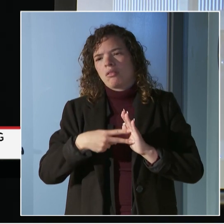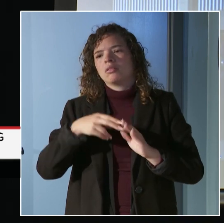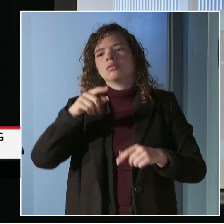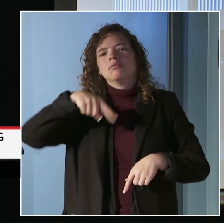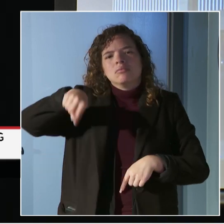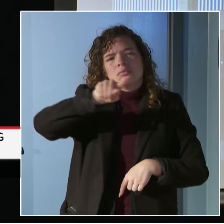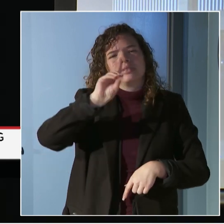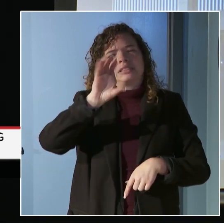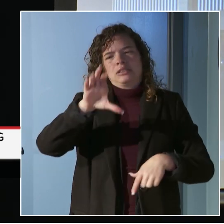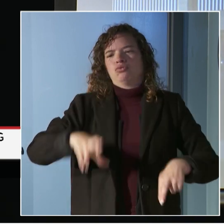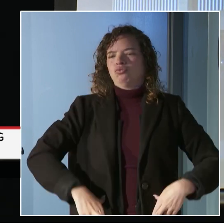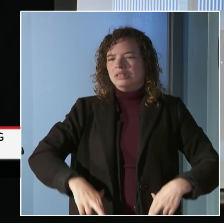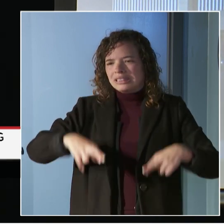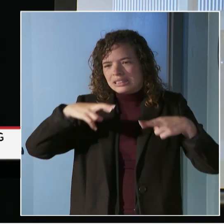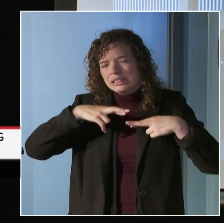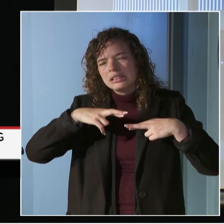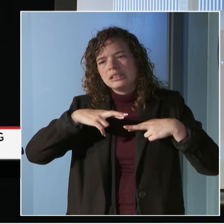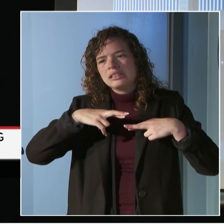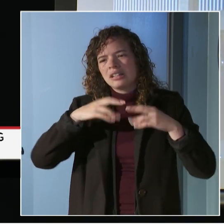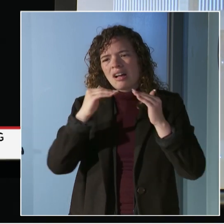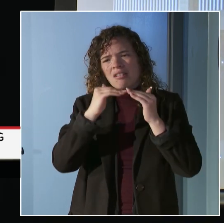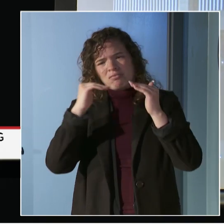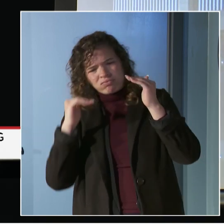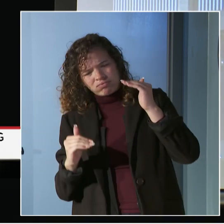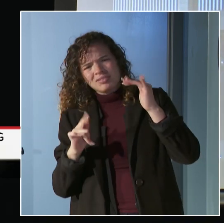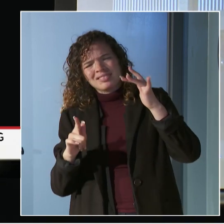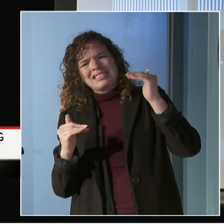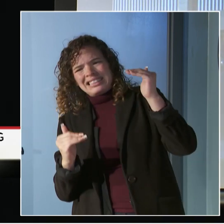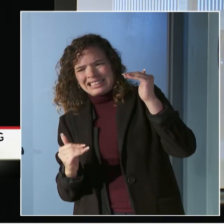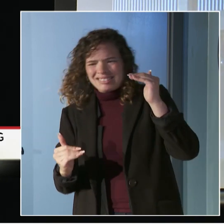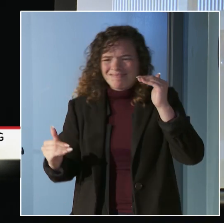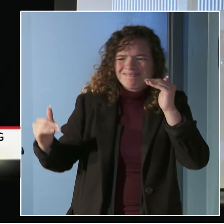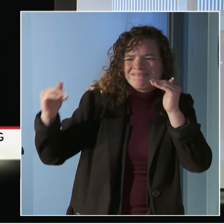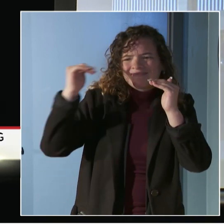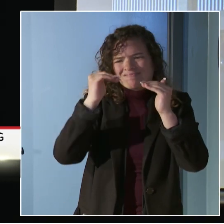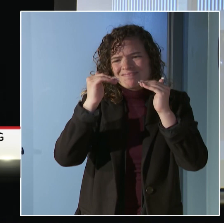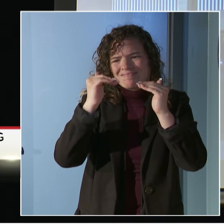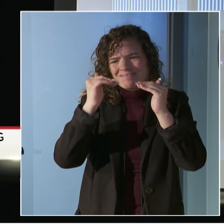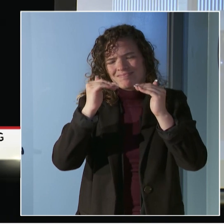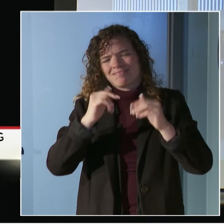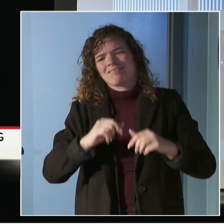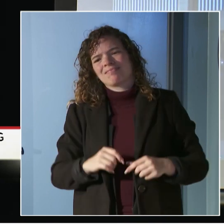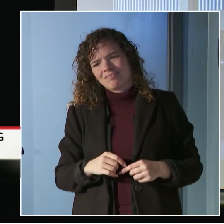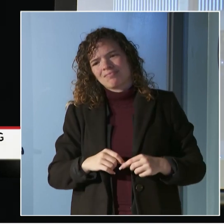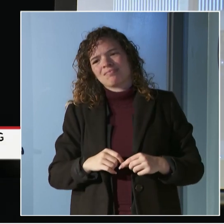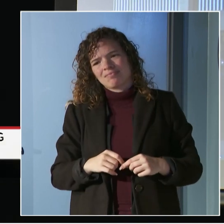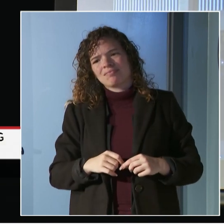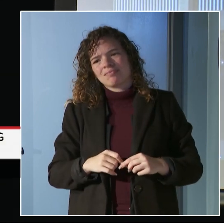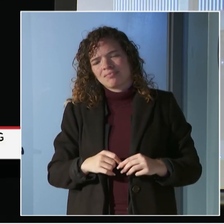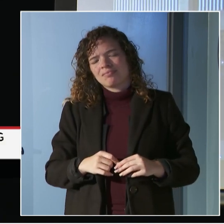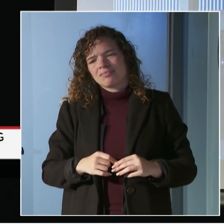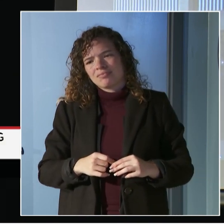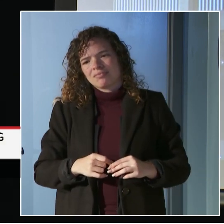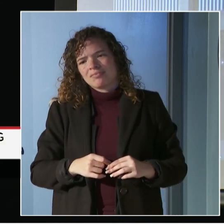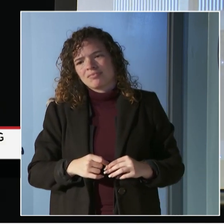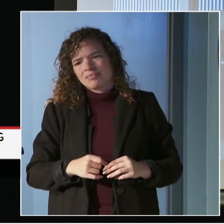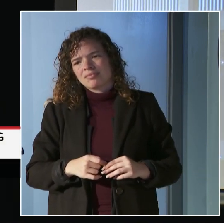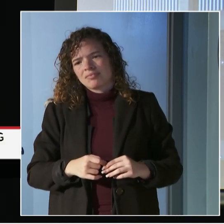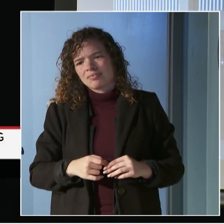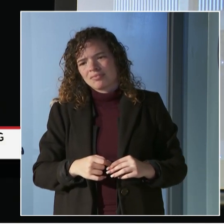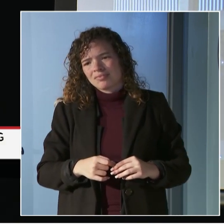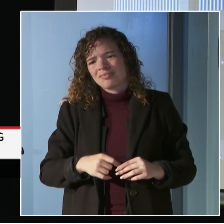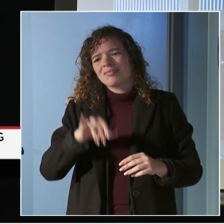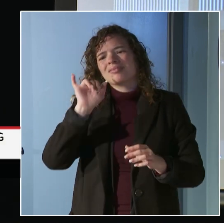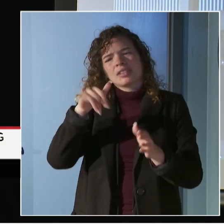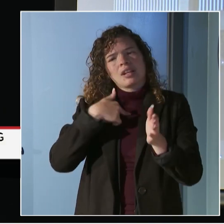rising prosperity, to offer high quality, the highest quality arts. I keep telling Maureen over and over again, folks are going to go through that